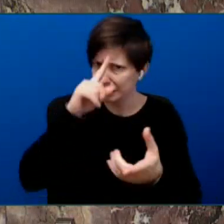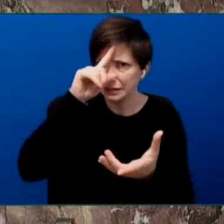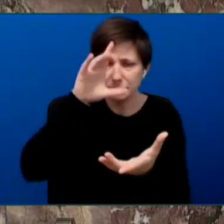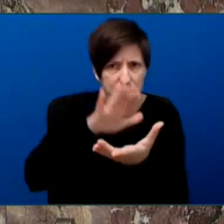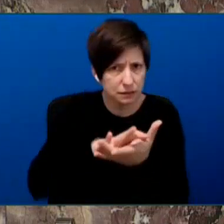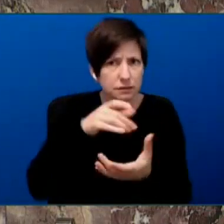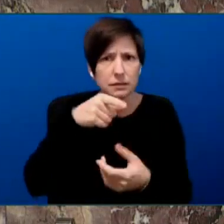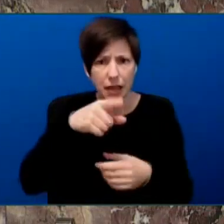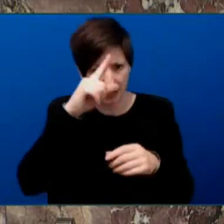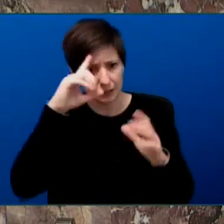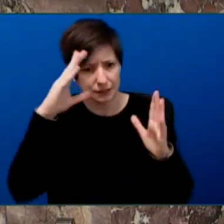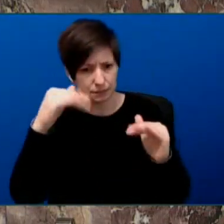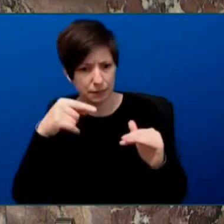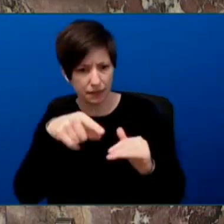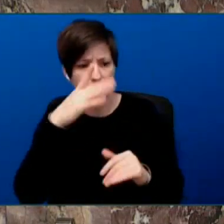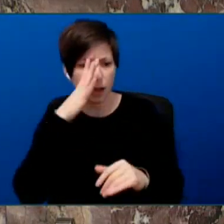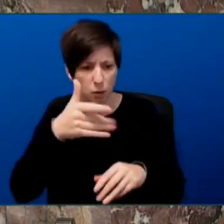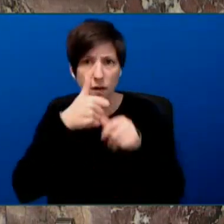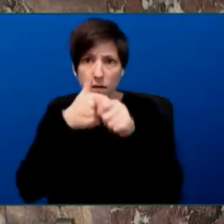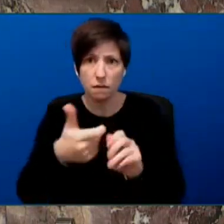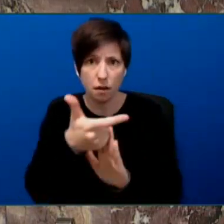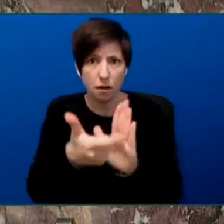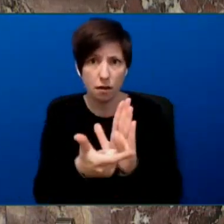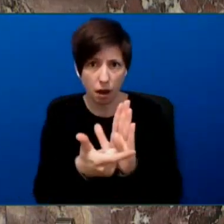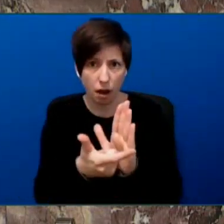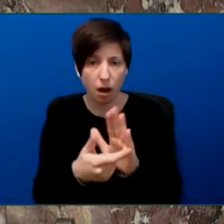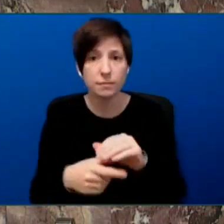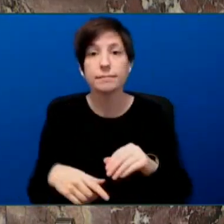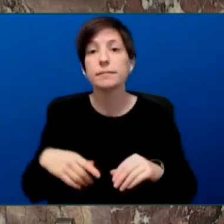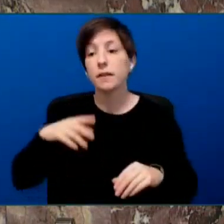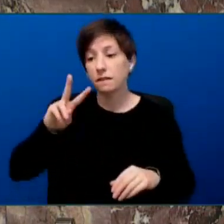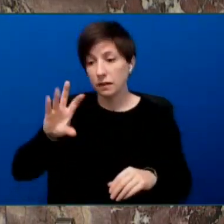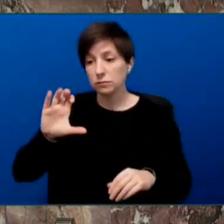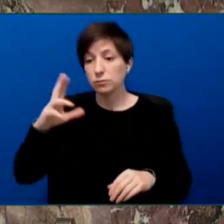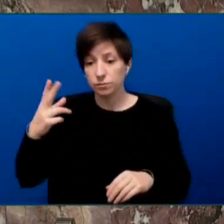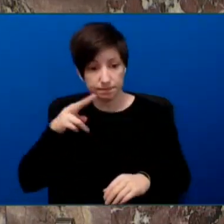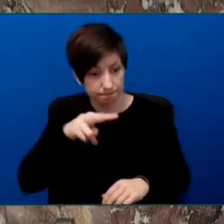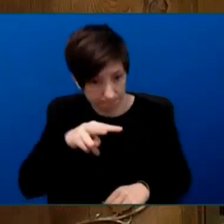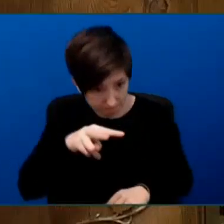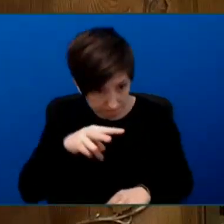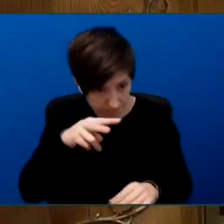case, Vancouver Coastal has terminated the contract with the organization.